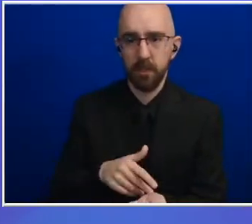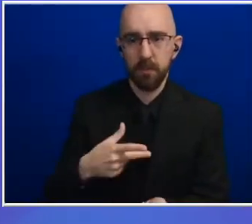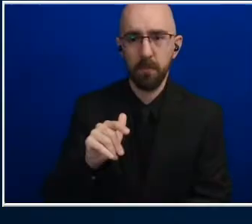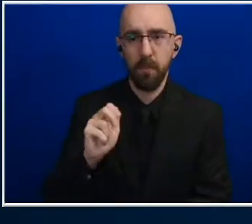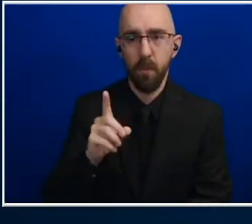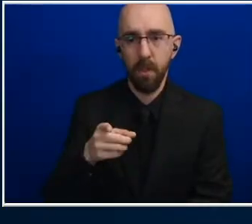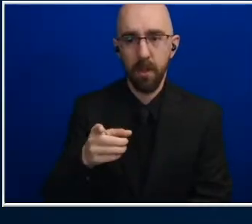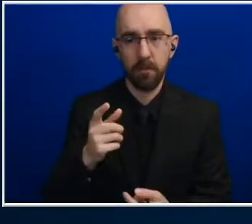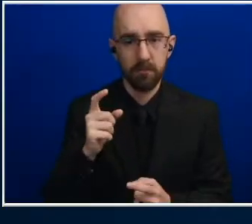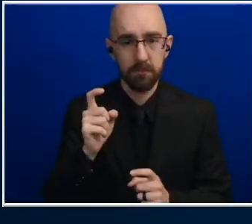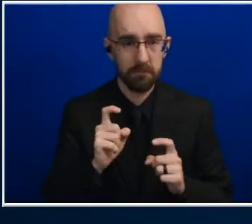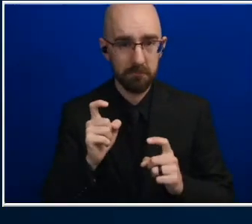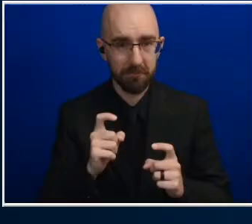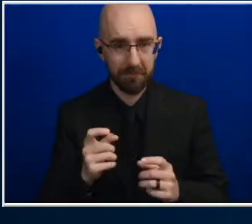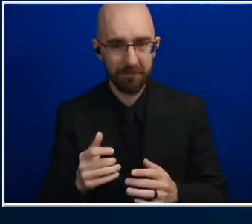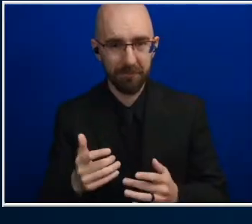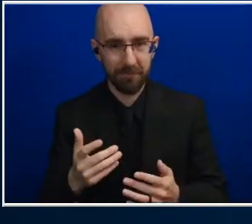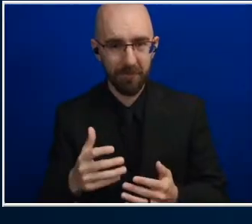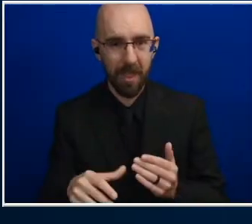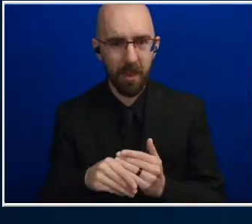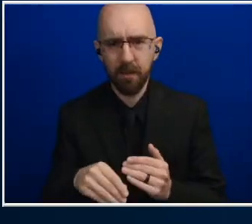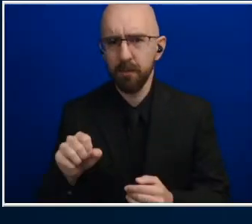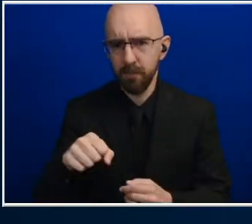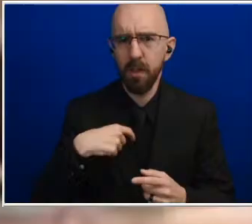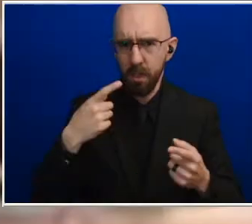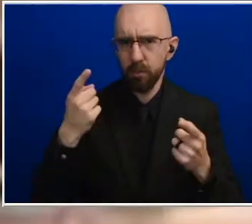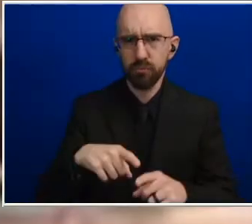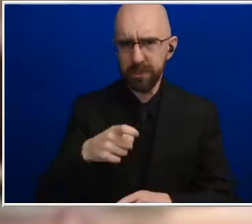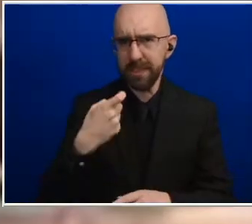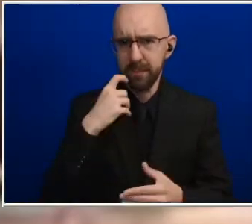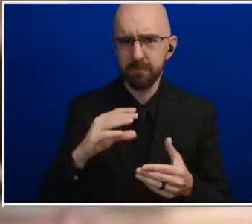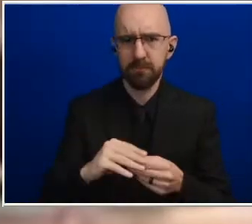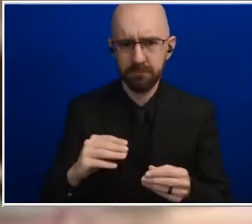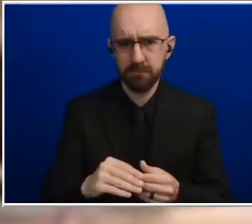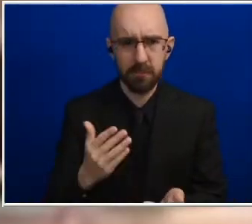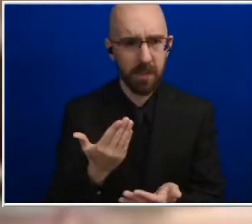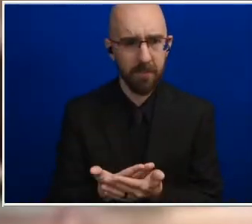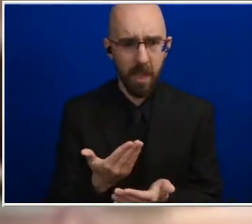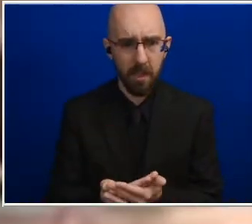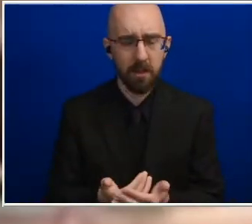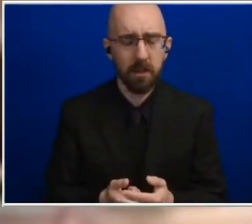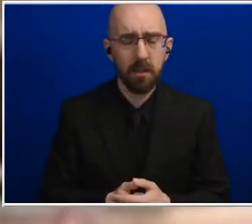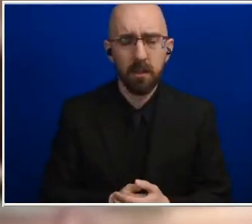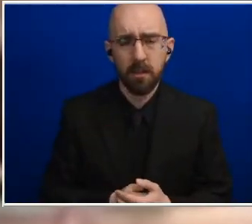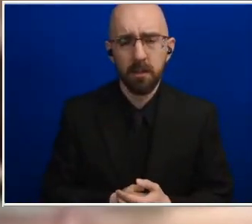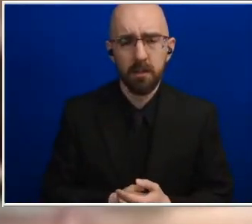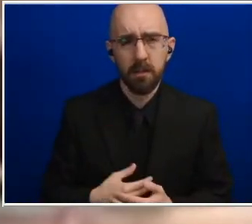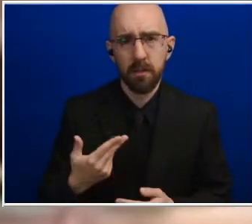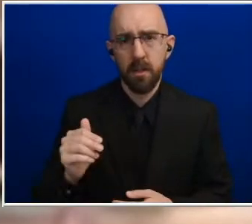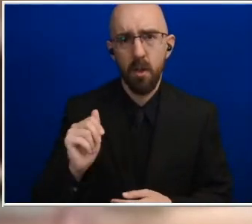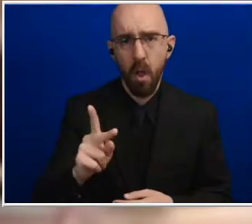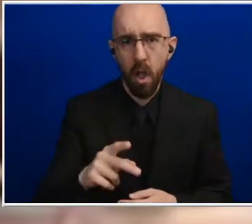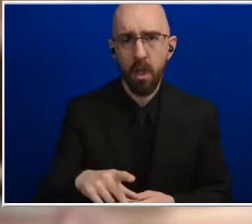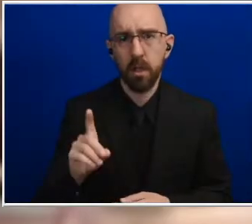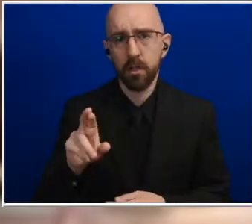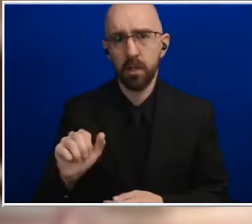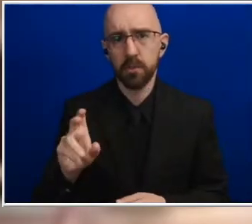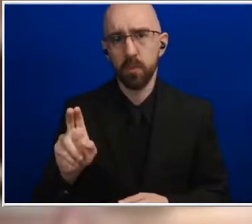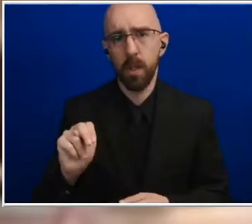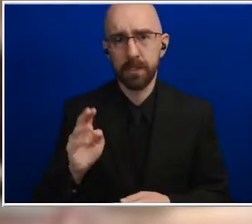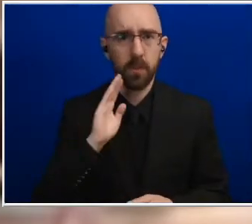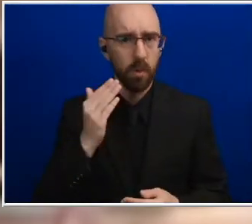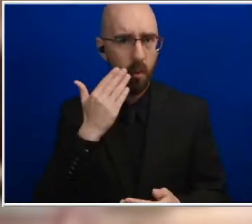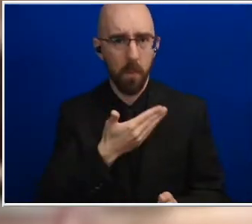in also. No, absolutely agree with Dr. Swanson. In fact, Hawk and Dr. Swanson would know better than